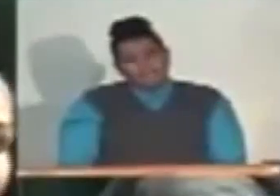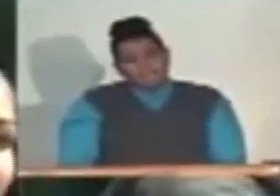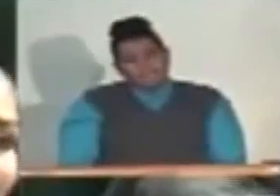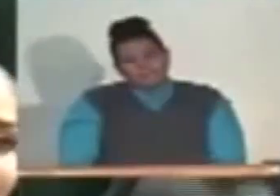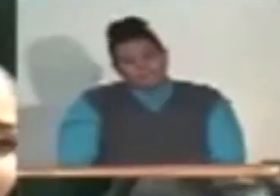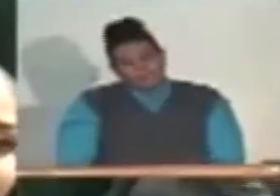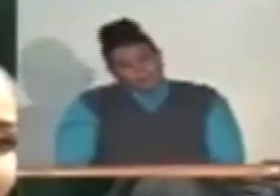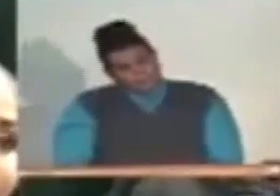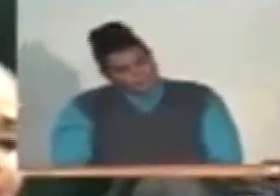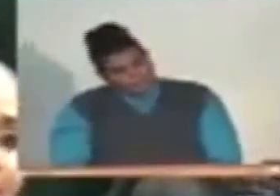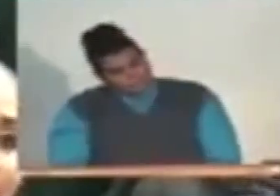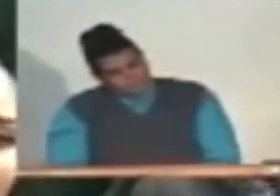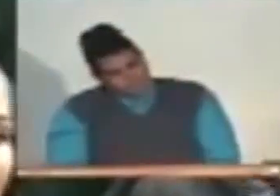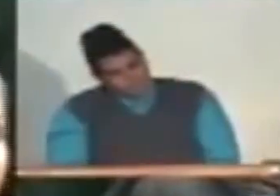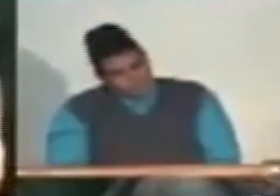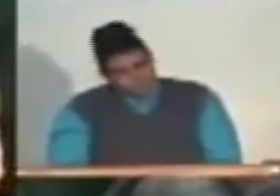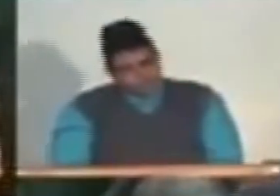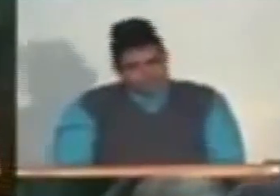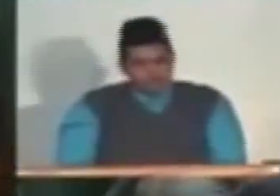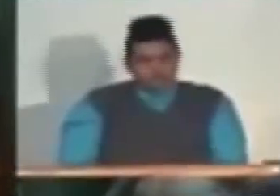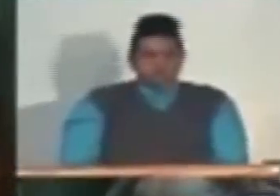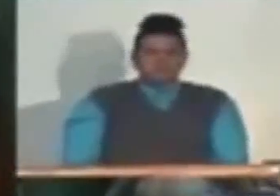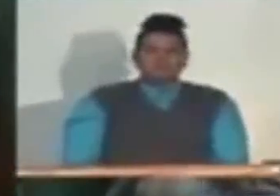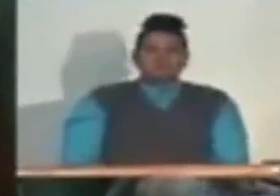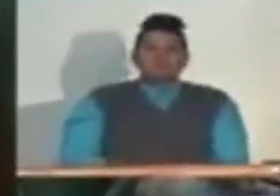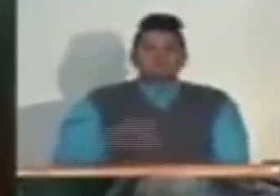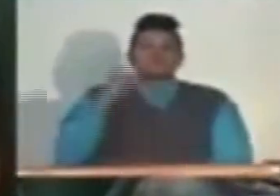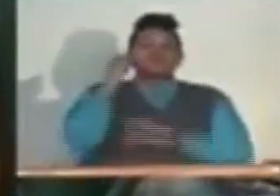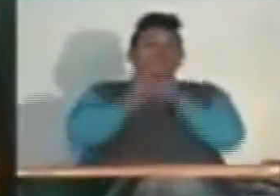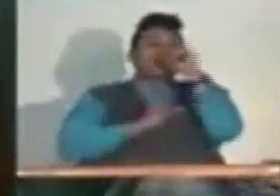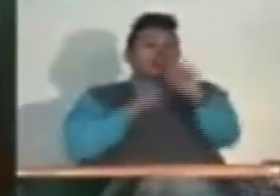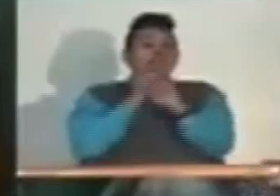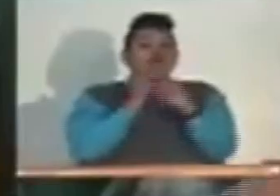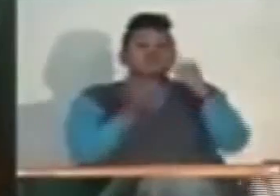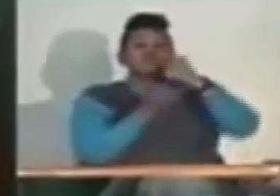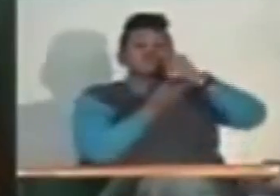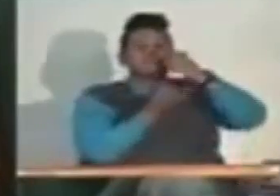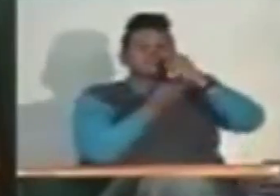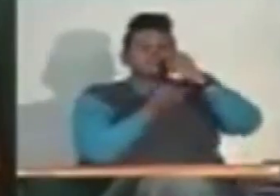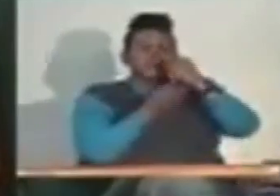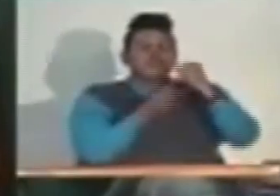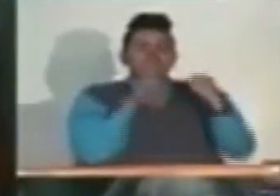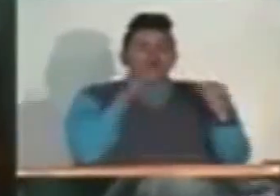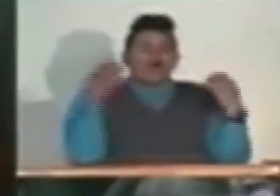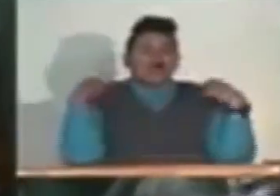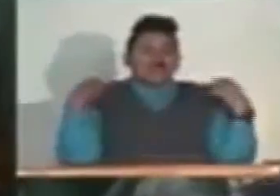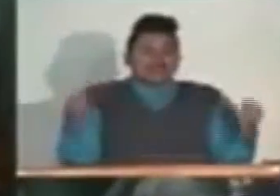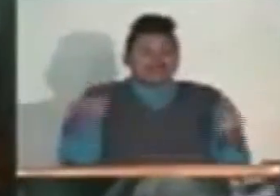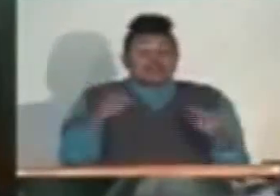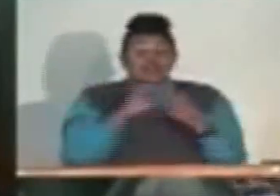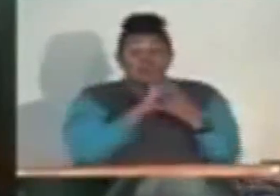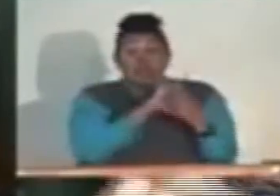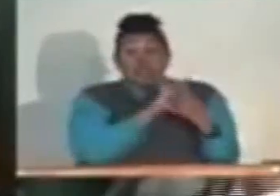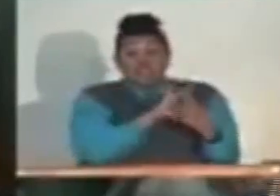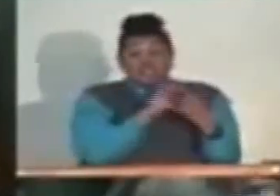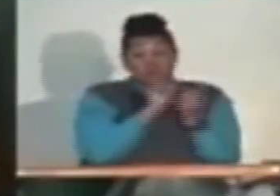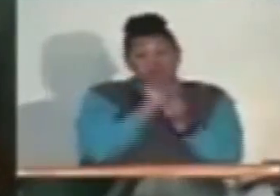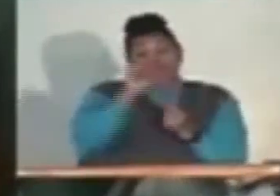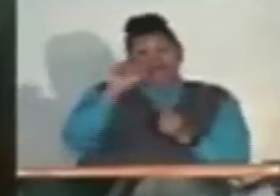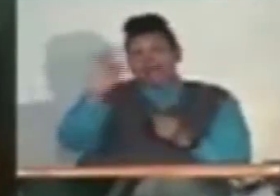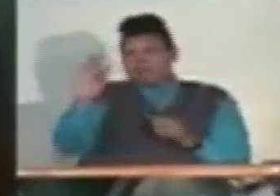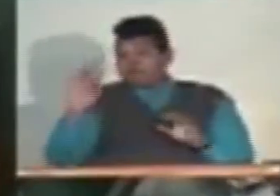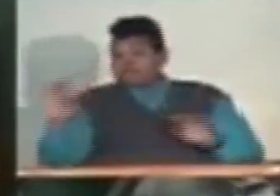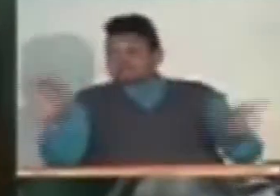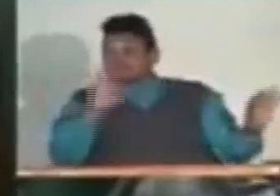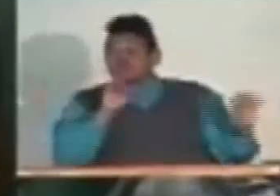level in almost 50 years. International reserves were healthy. The relationship with the